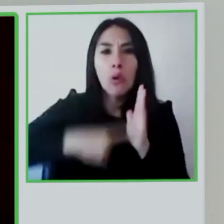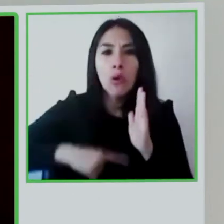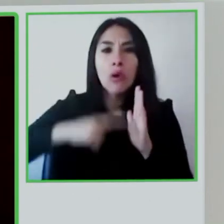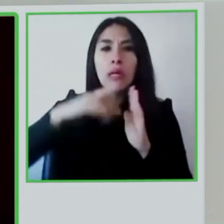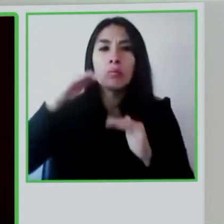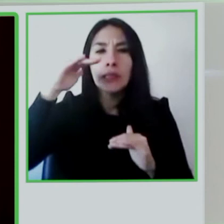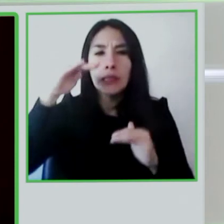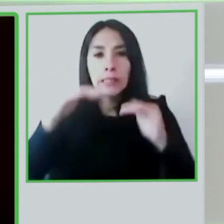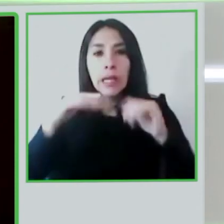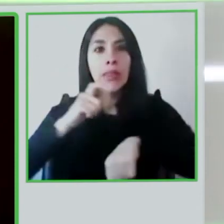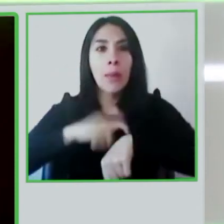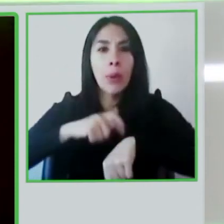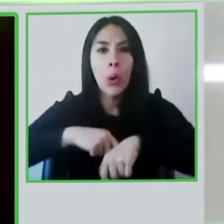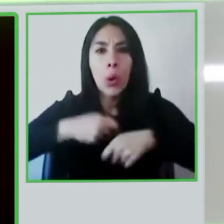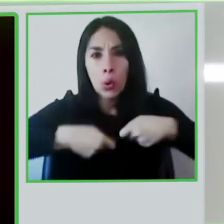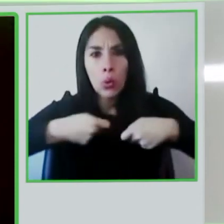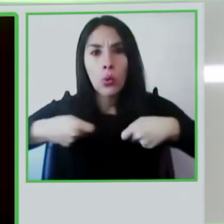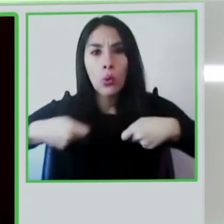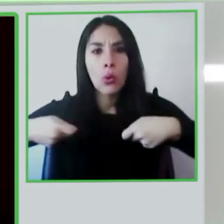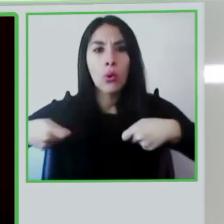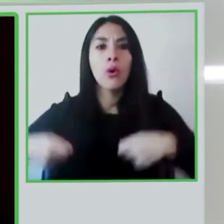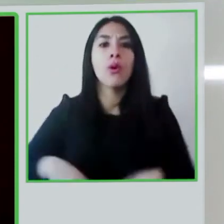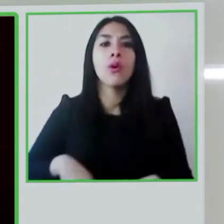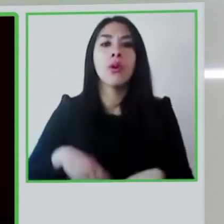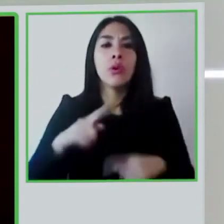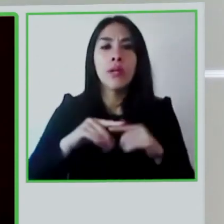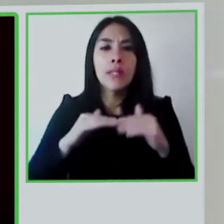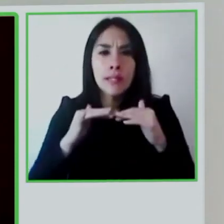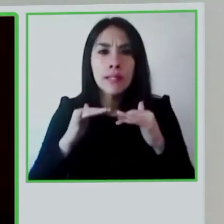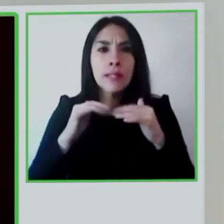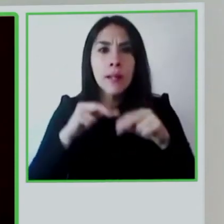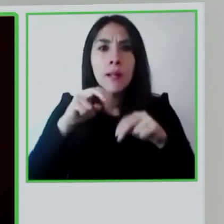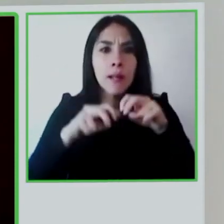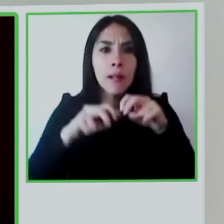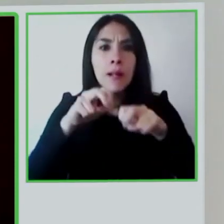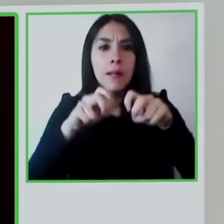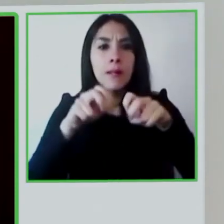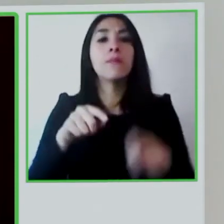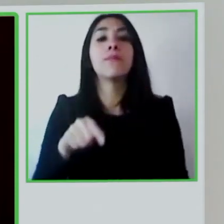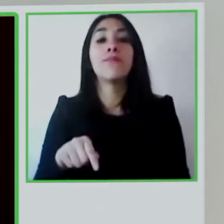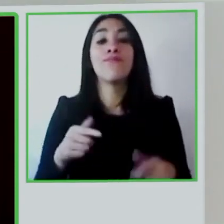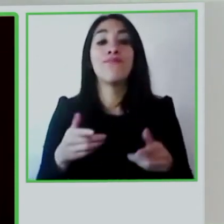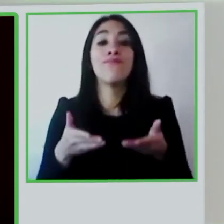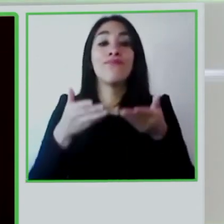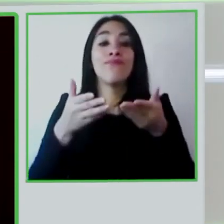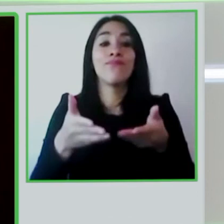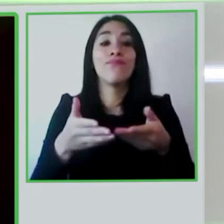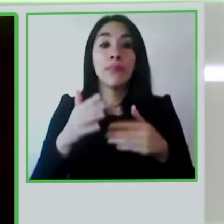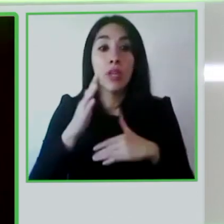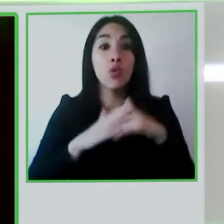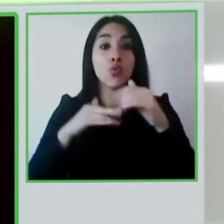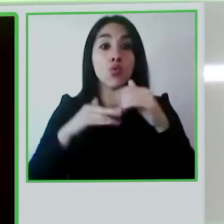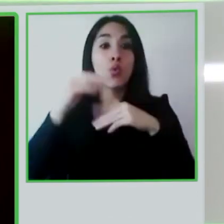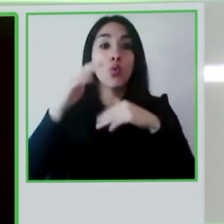of the world. The point is that we need to give people the tools and fulfill